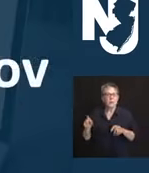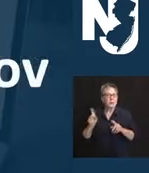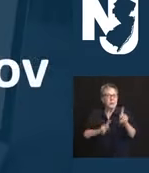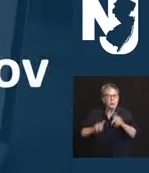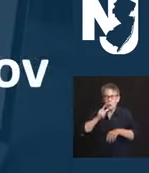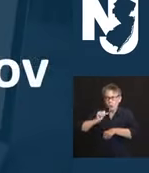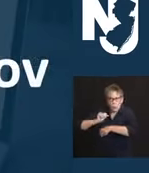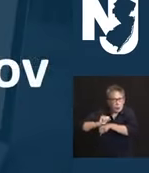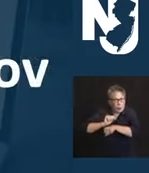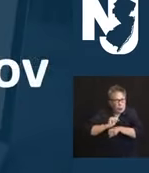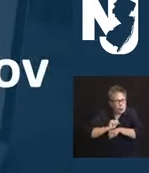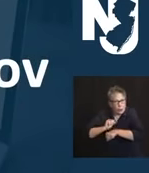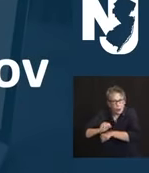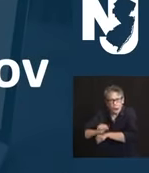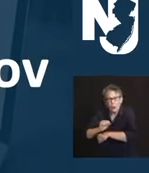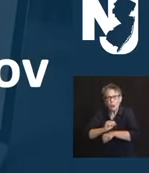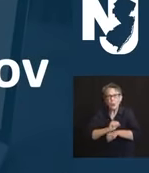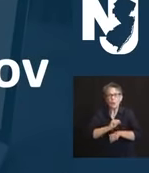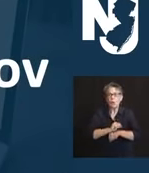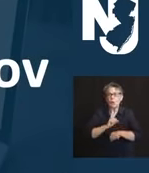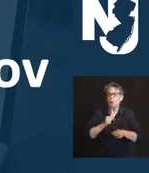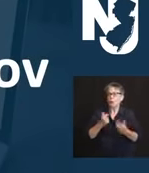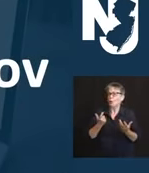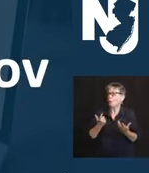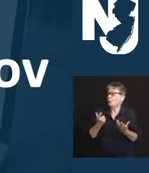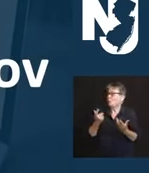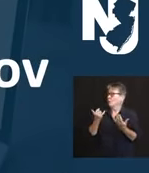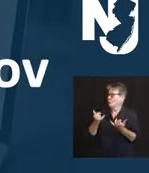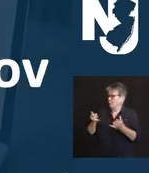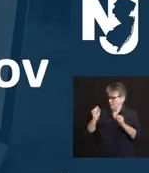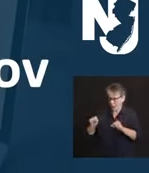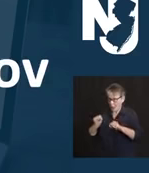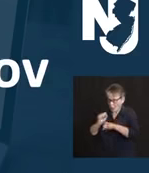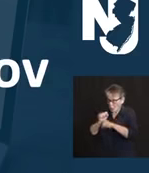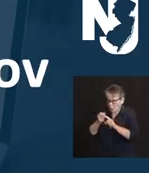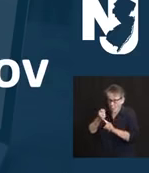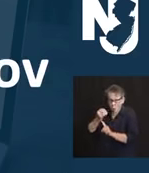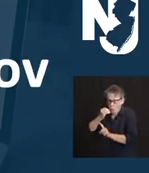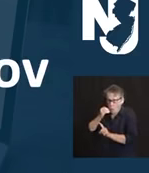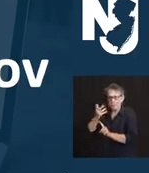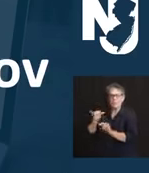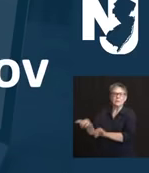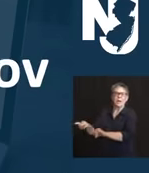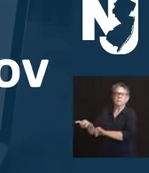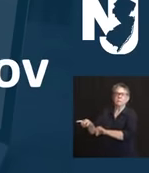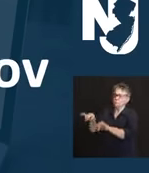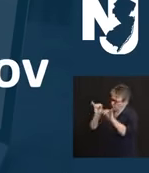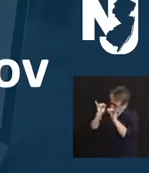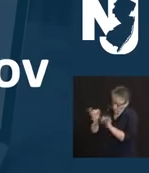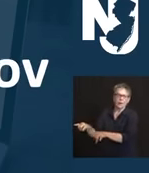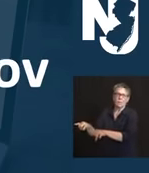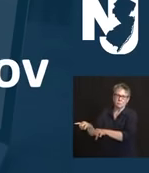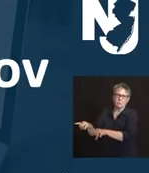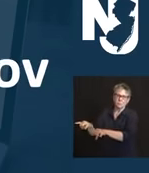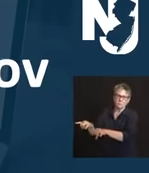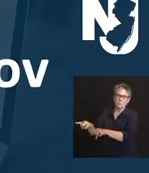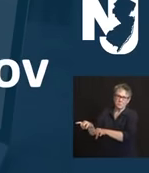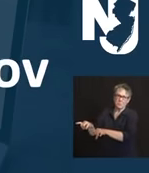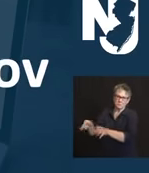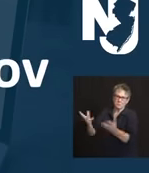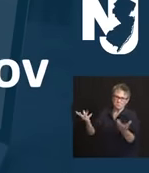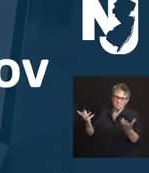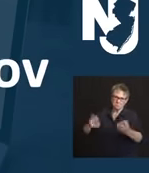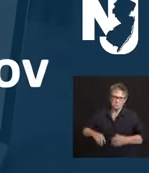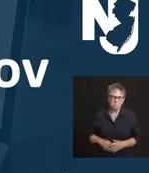region, you will see that we are not an outlier. And in fact, we may actually be a step or two ahead of the rest of our